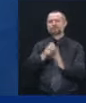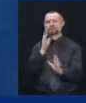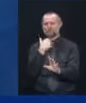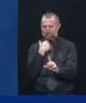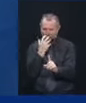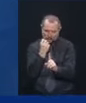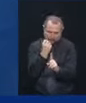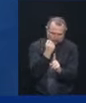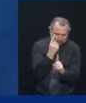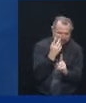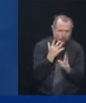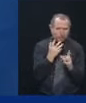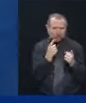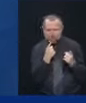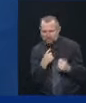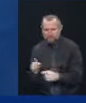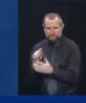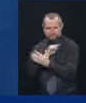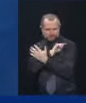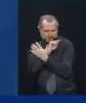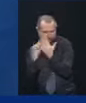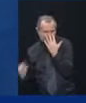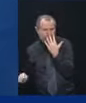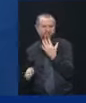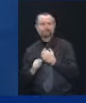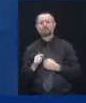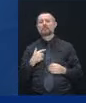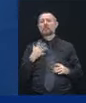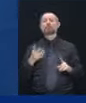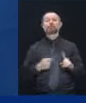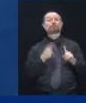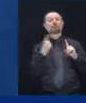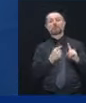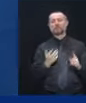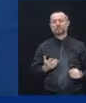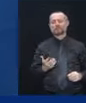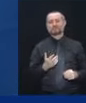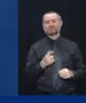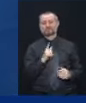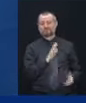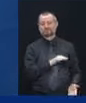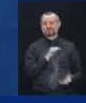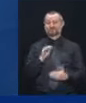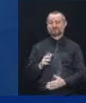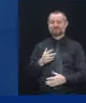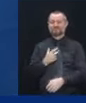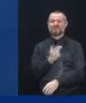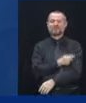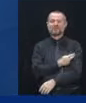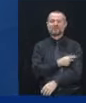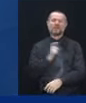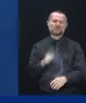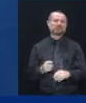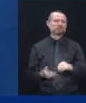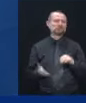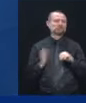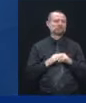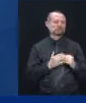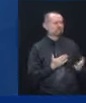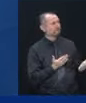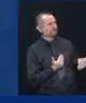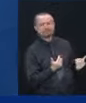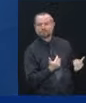are. We need an increase in the federal supply because we still have many